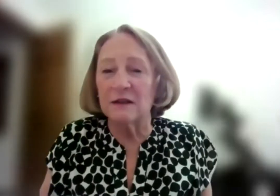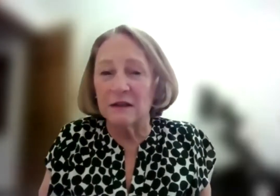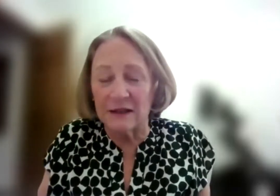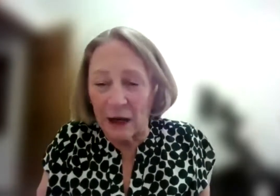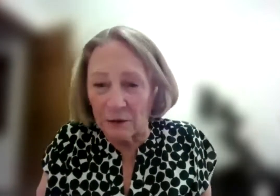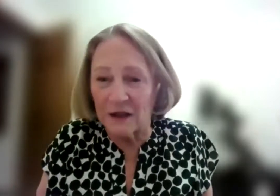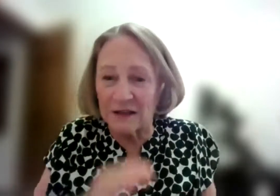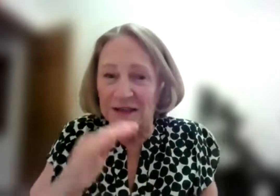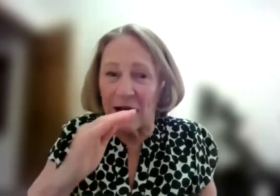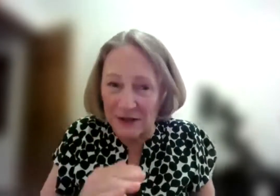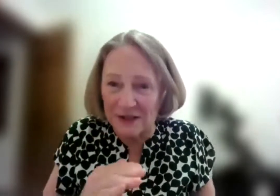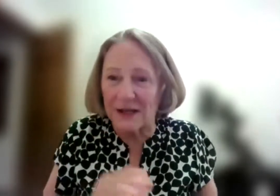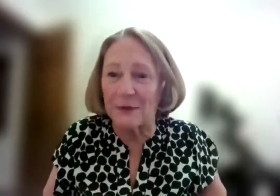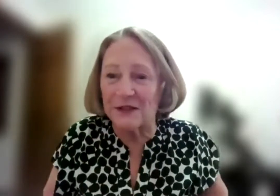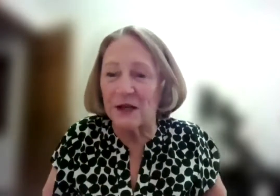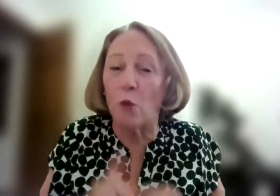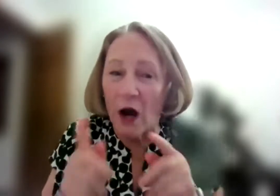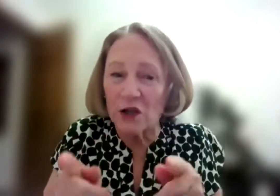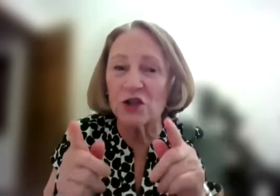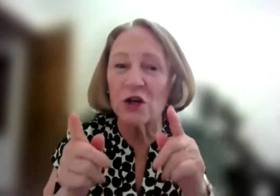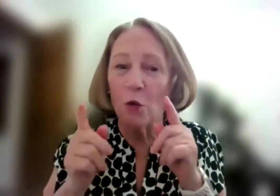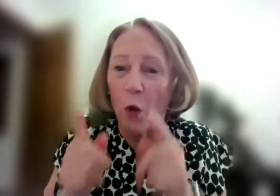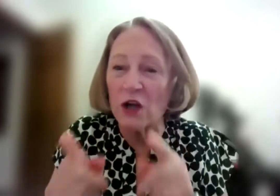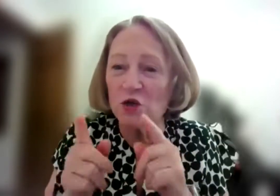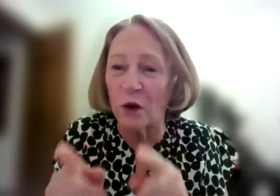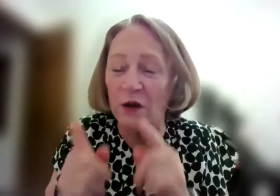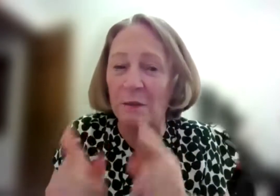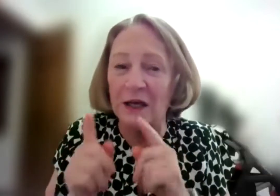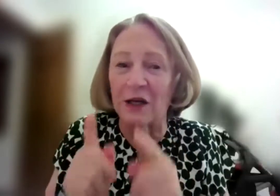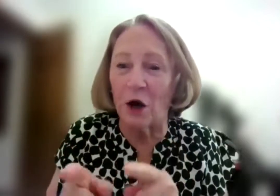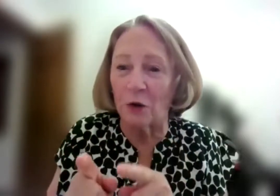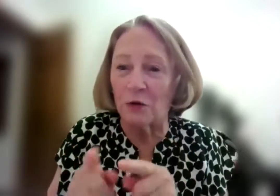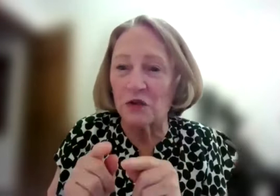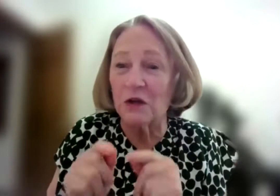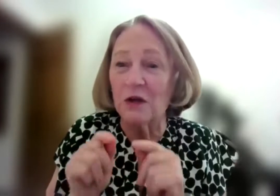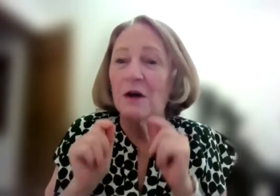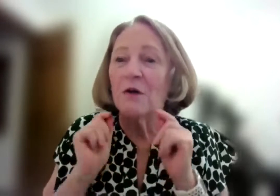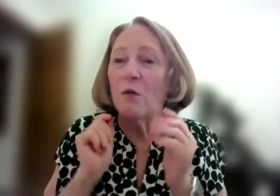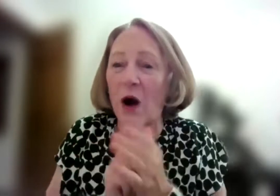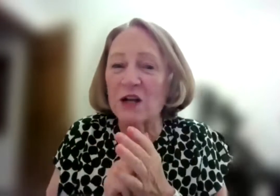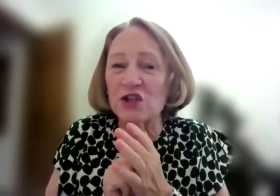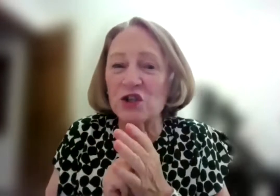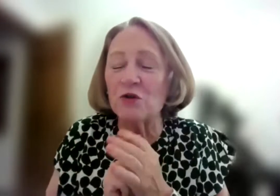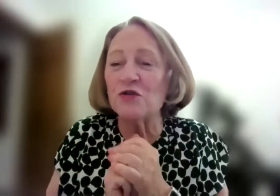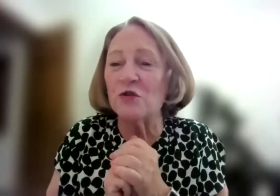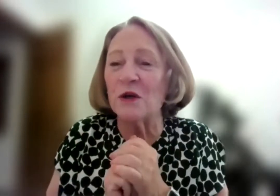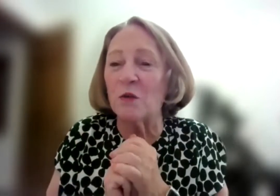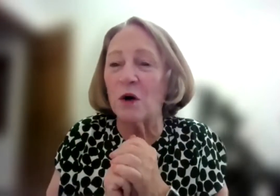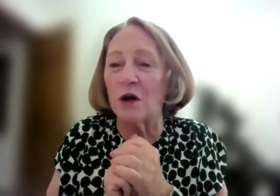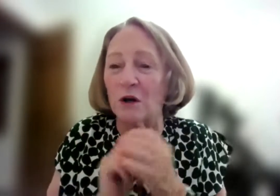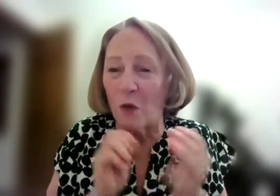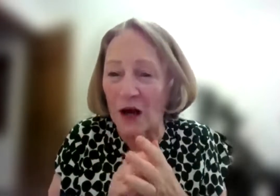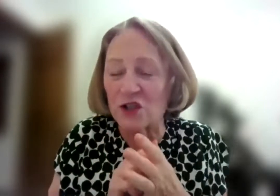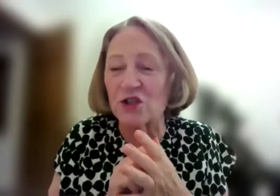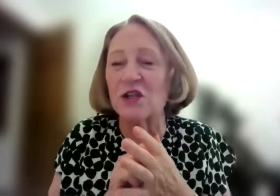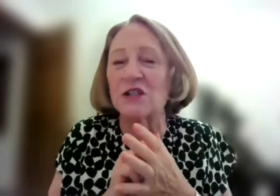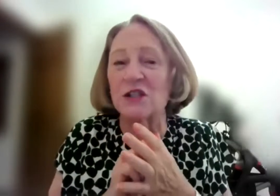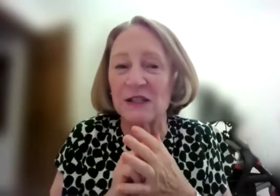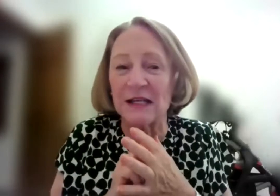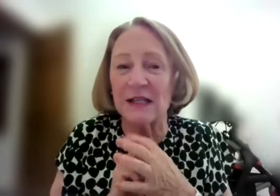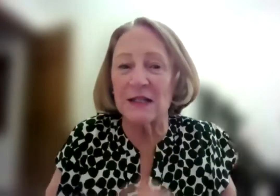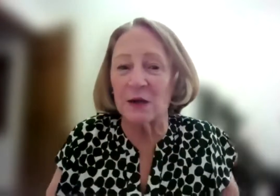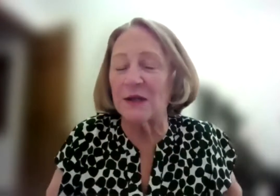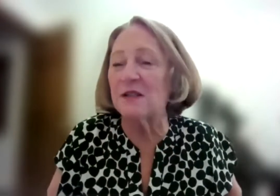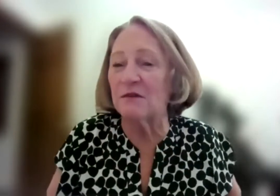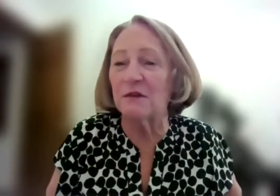bit down a step and said, watch where the money goes, watch who's doing the work, watch